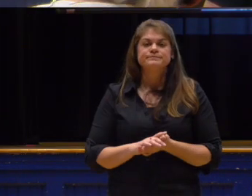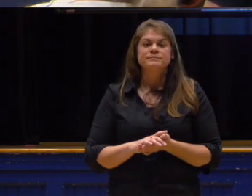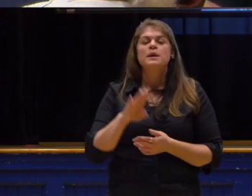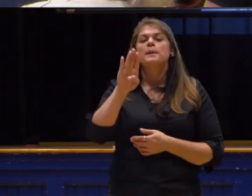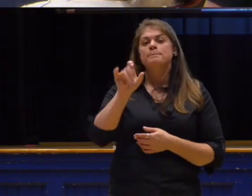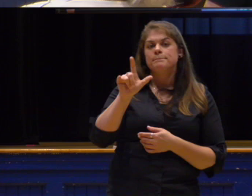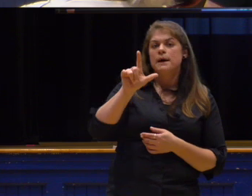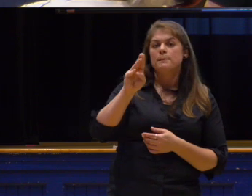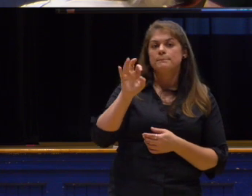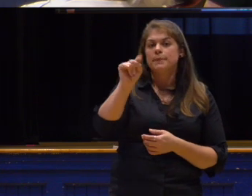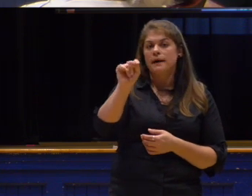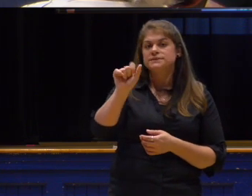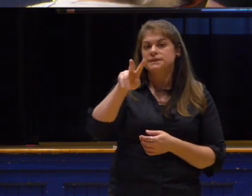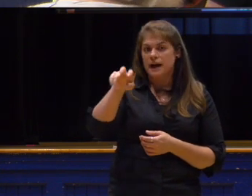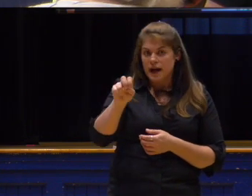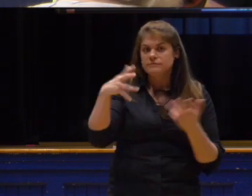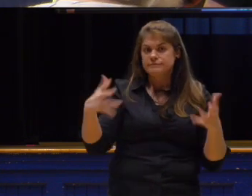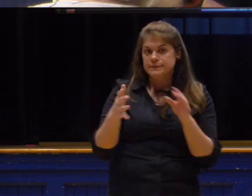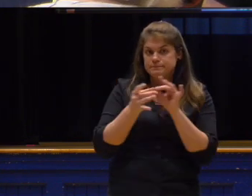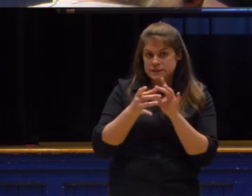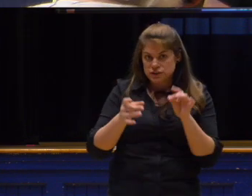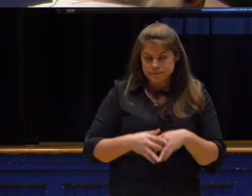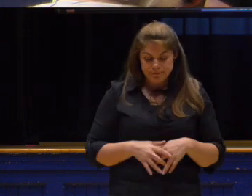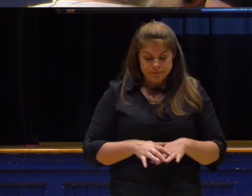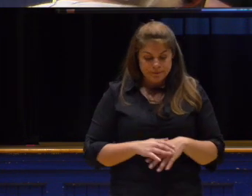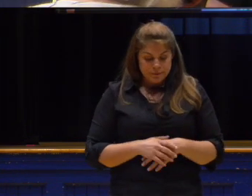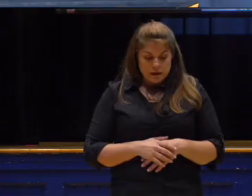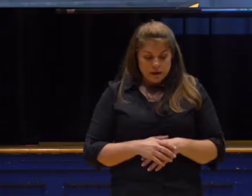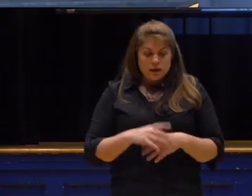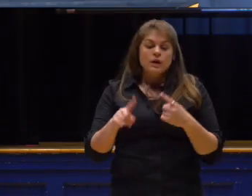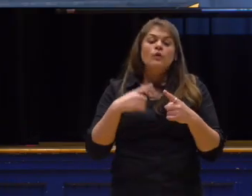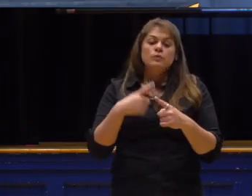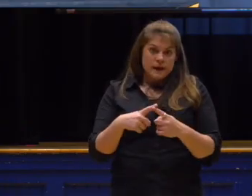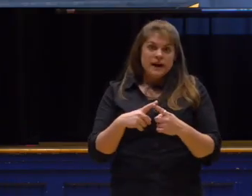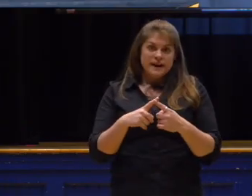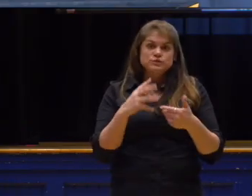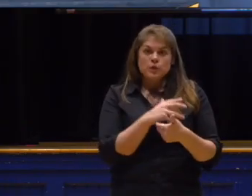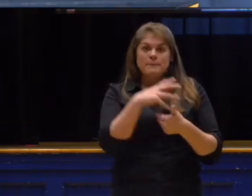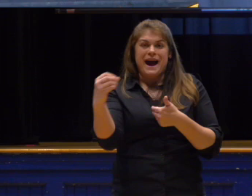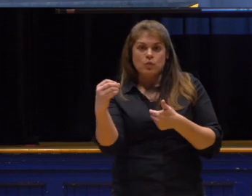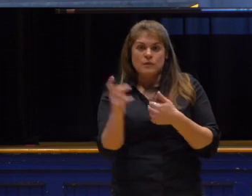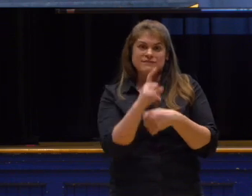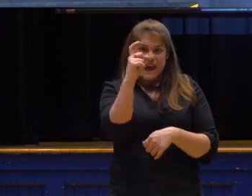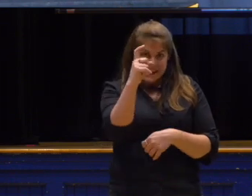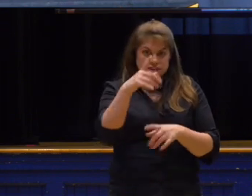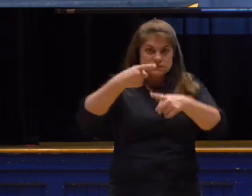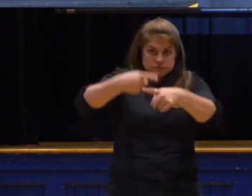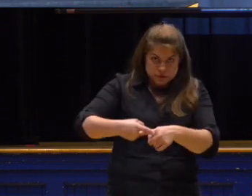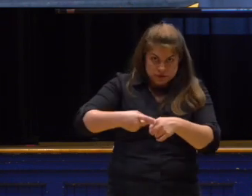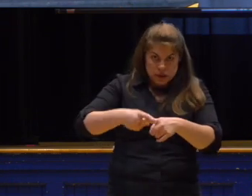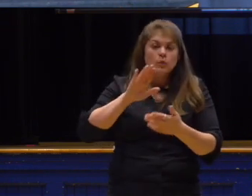Belmont Avenue, as we've talked about before, when you are coming out of the X, is basically going to be one